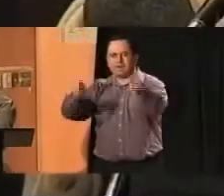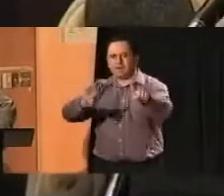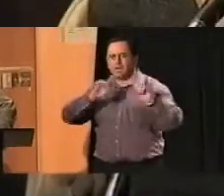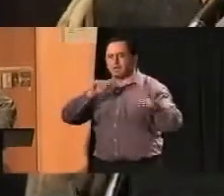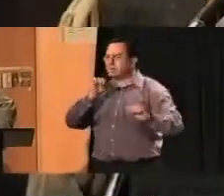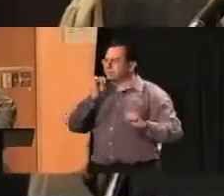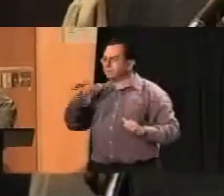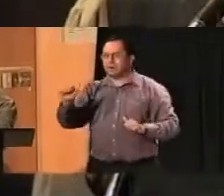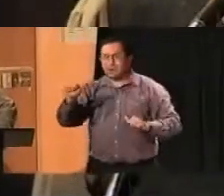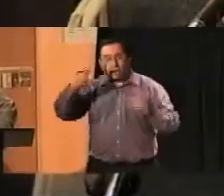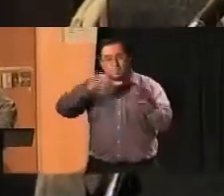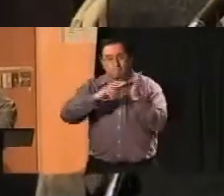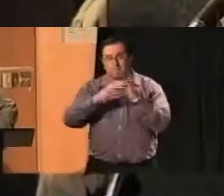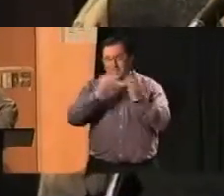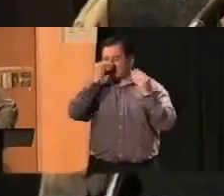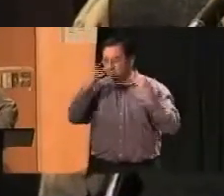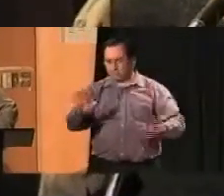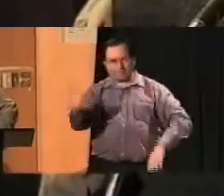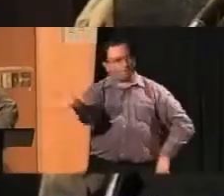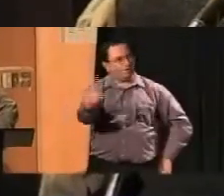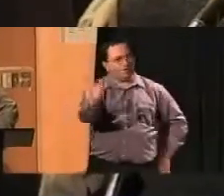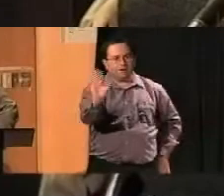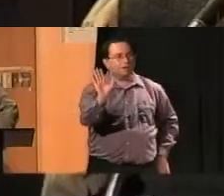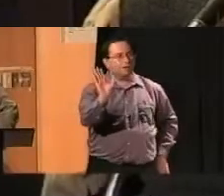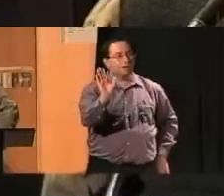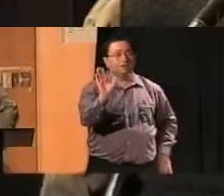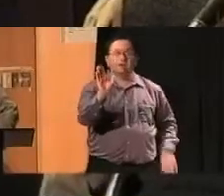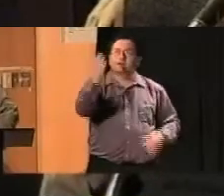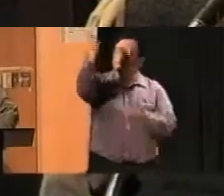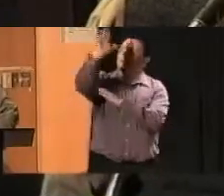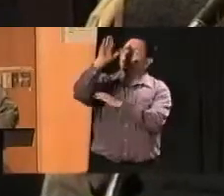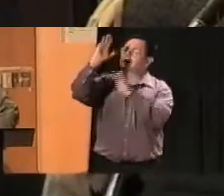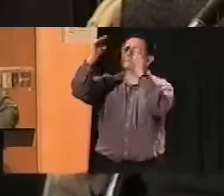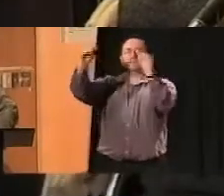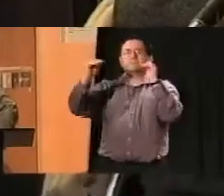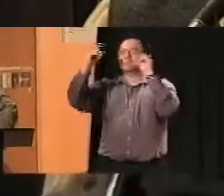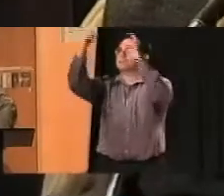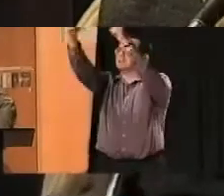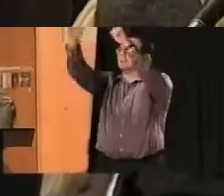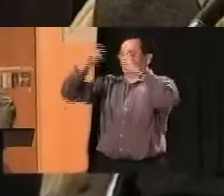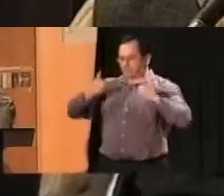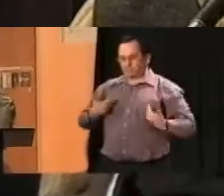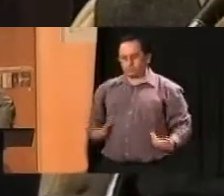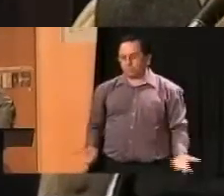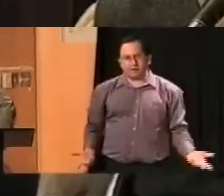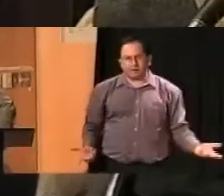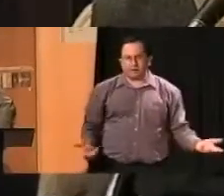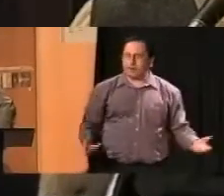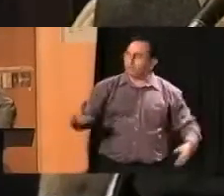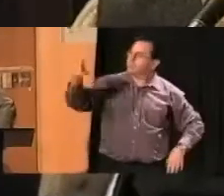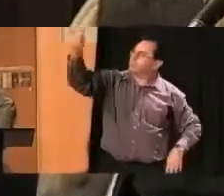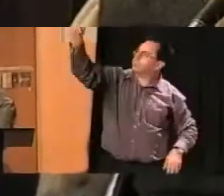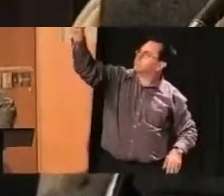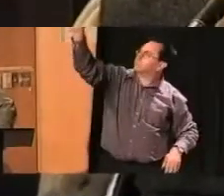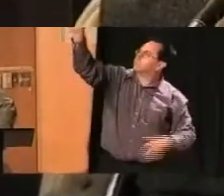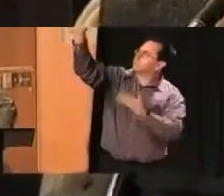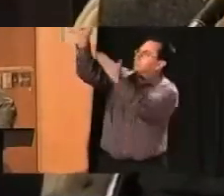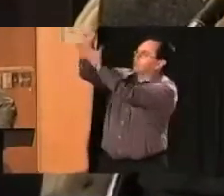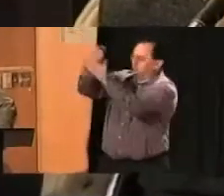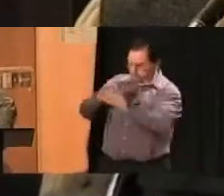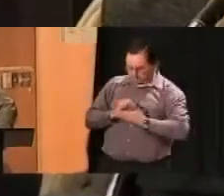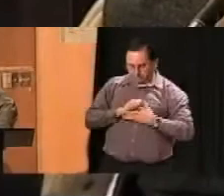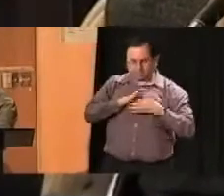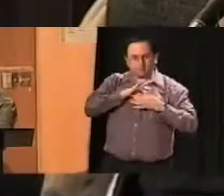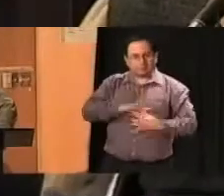it don't mean he don't care. God's greatest gift to me was leaving